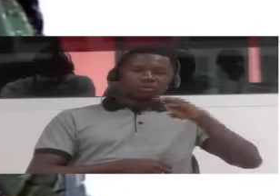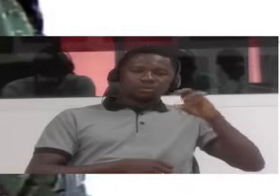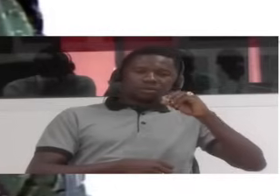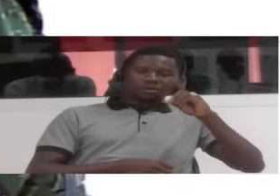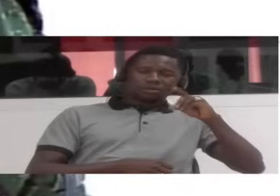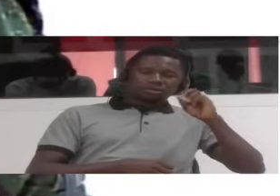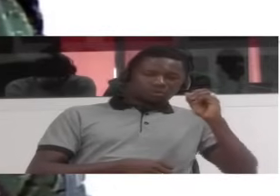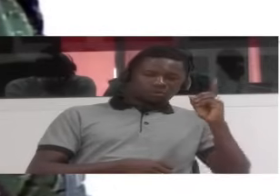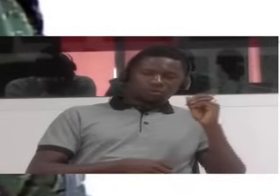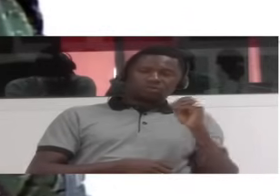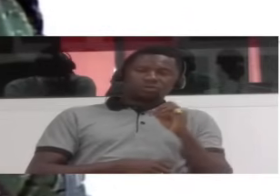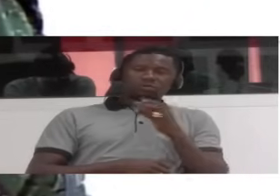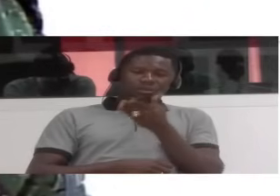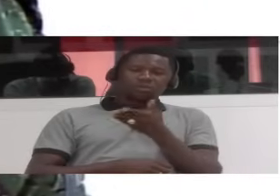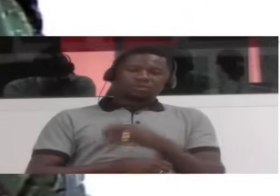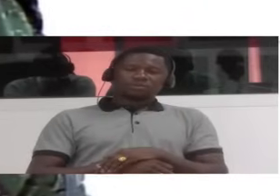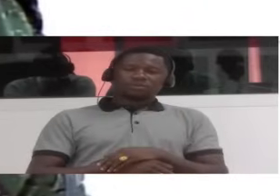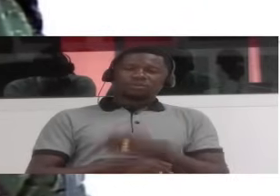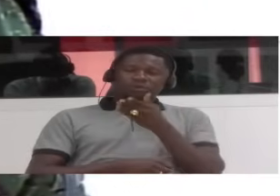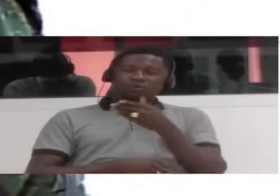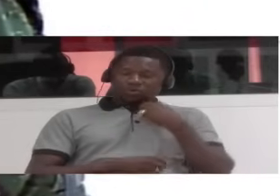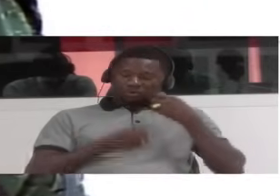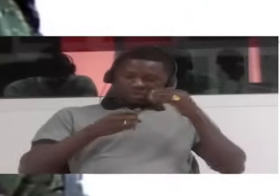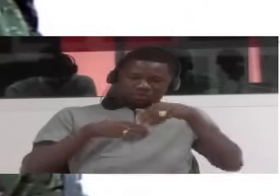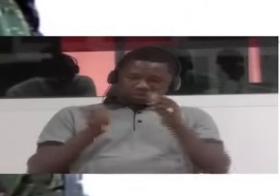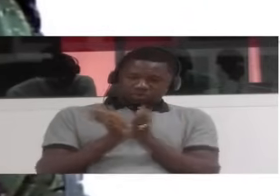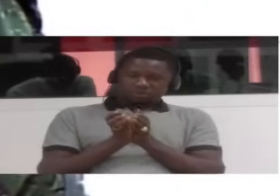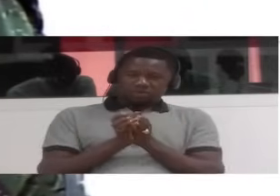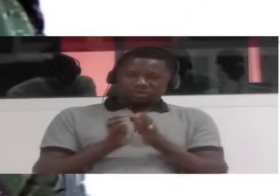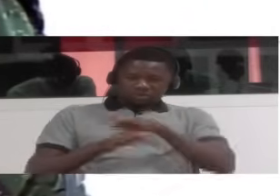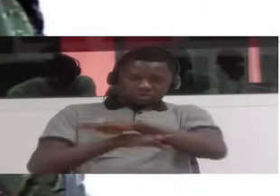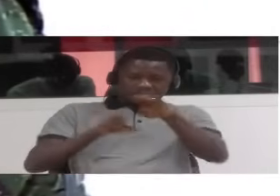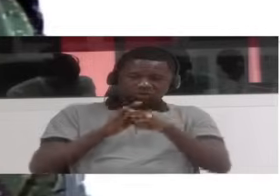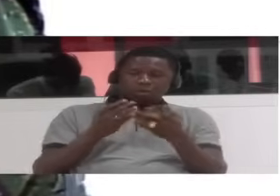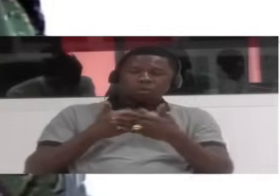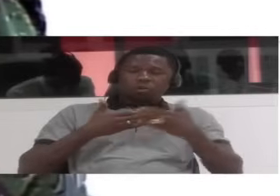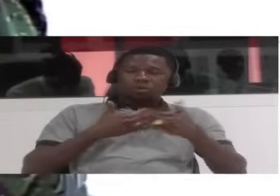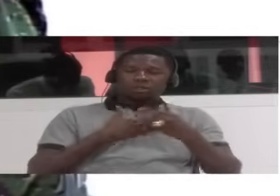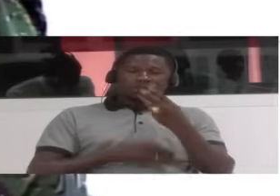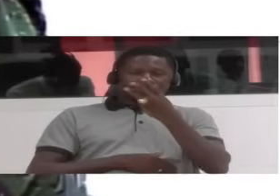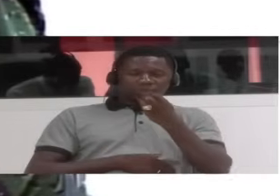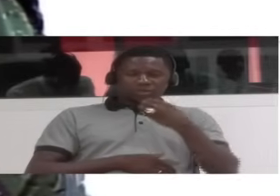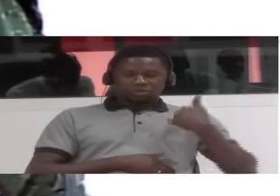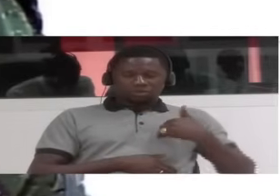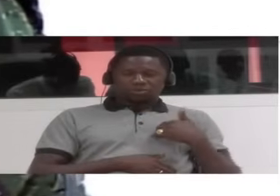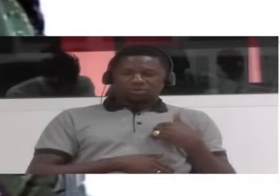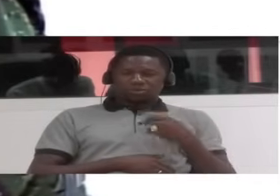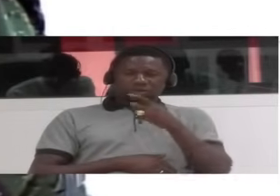it was a platoon size, you said, more than 30. Yes. Ever. Can you tell us the names that you can